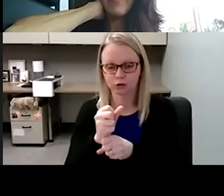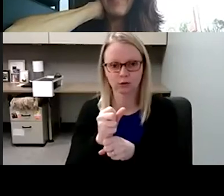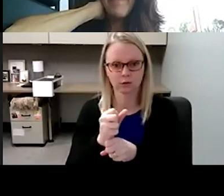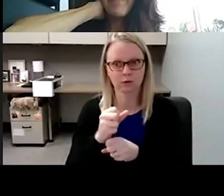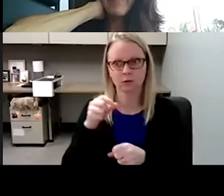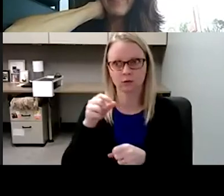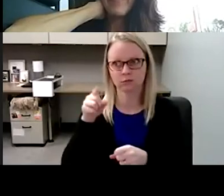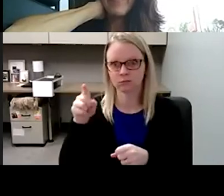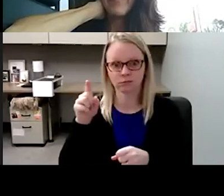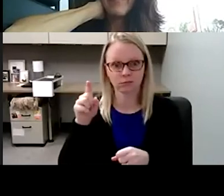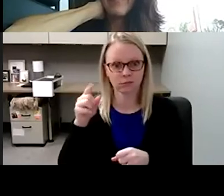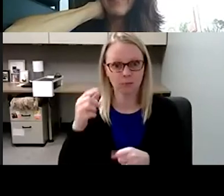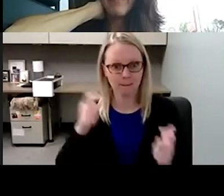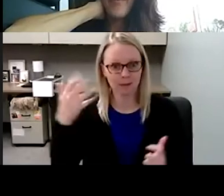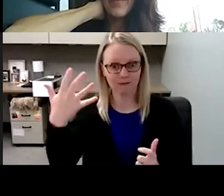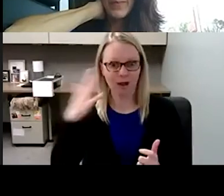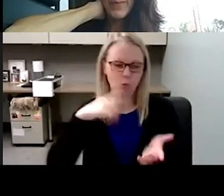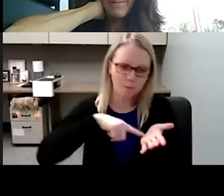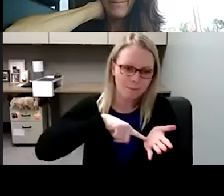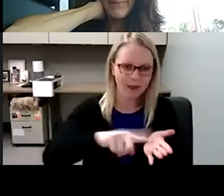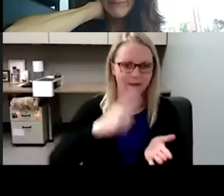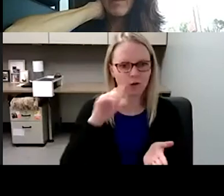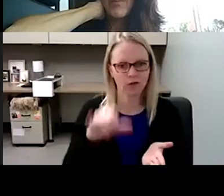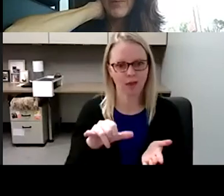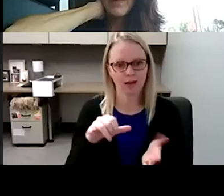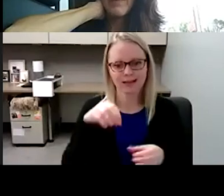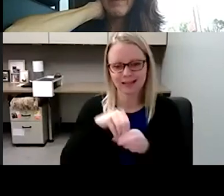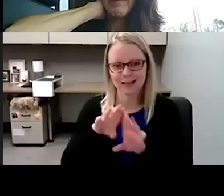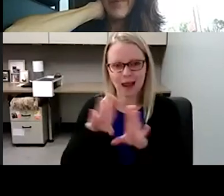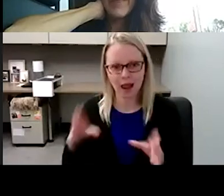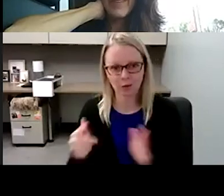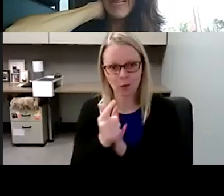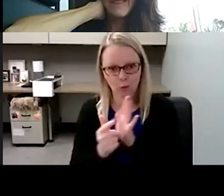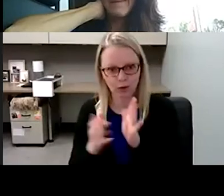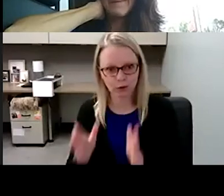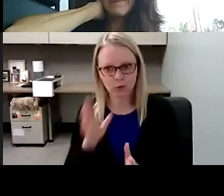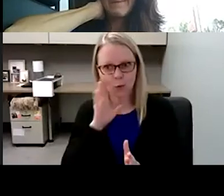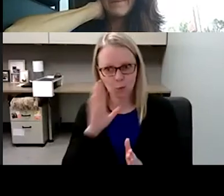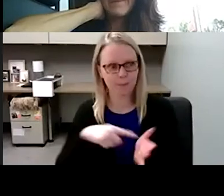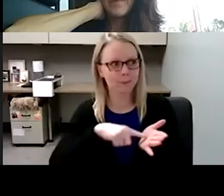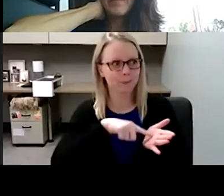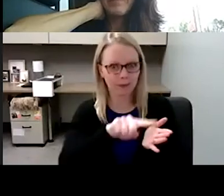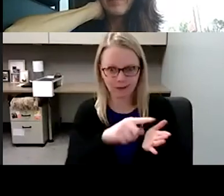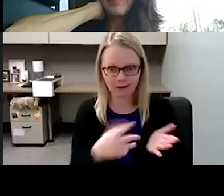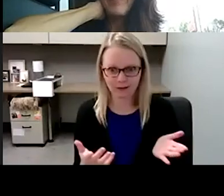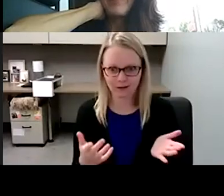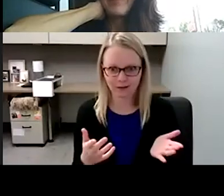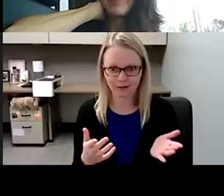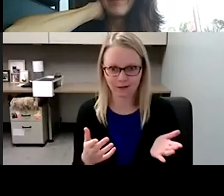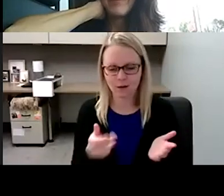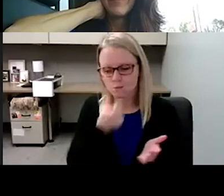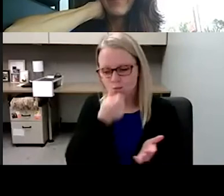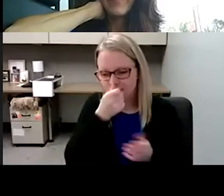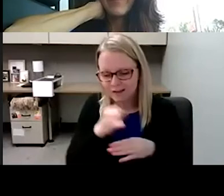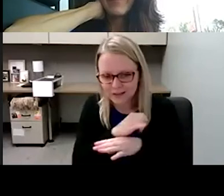it, because a lot of their in-house counsel actually has, you know, and they move people around the world versus a lot of private industry,